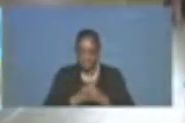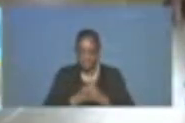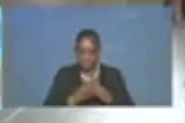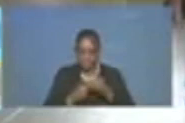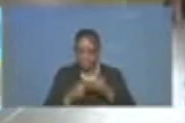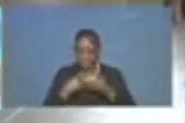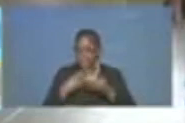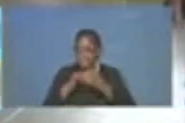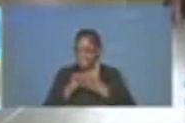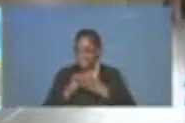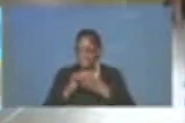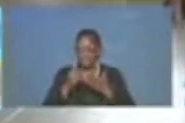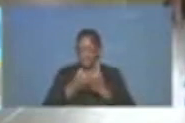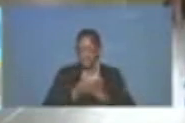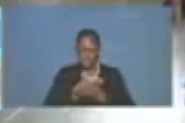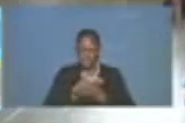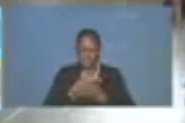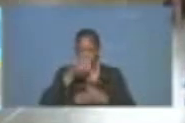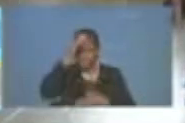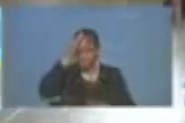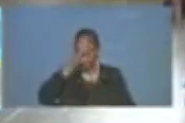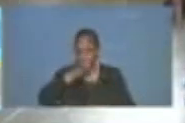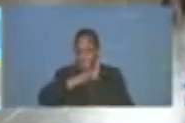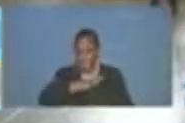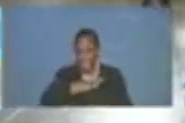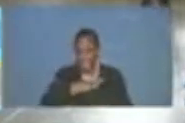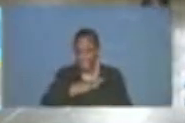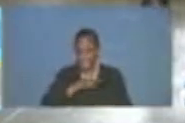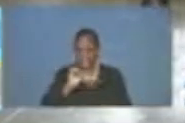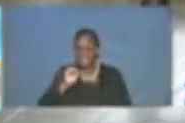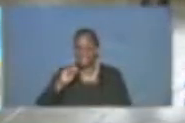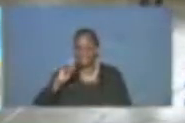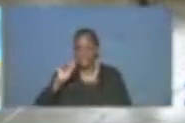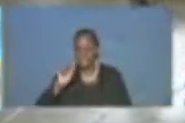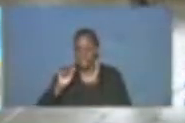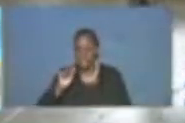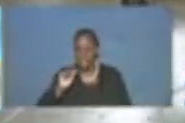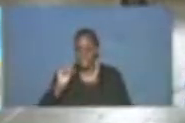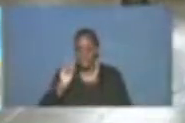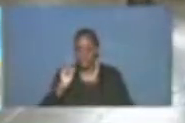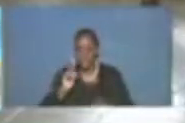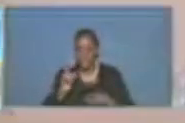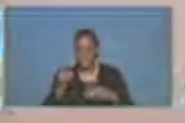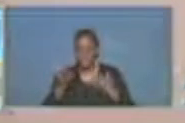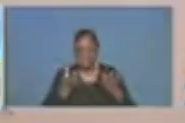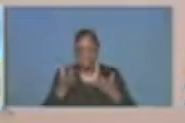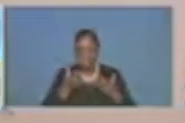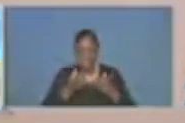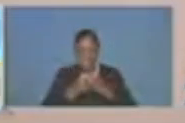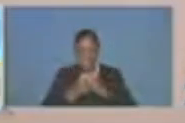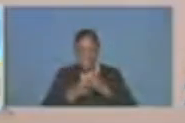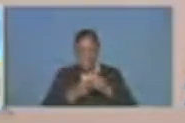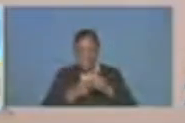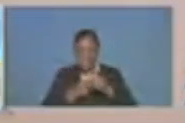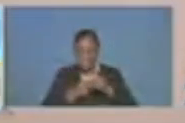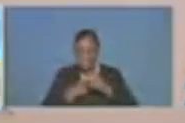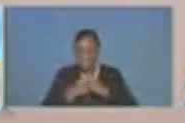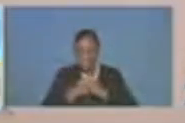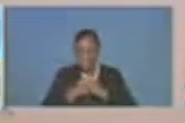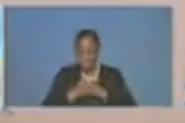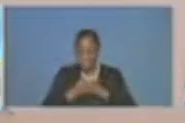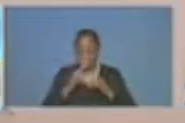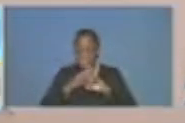a new med spa on the block, and they're offering a little bit more when it comes to services. We have services in